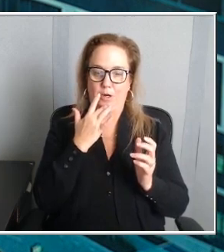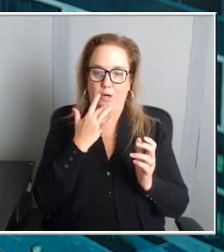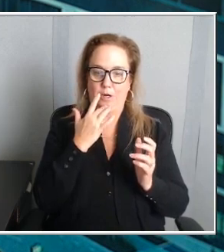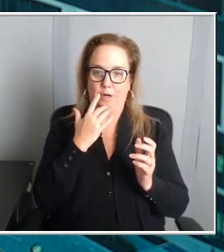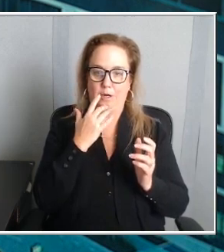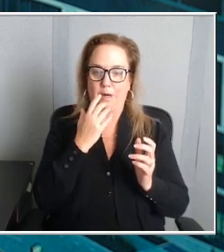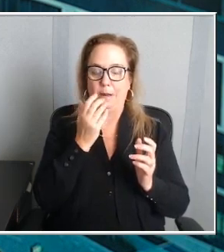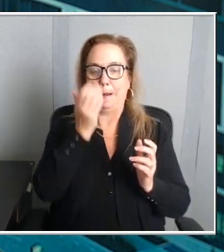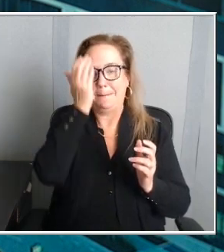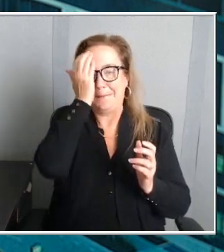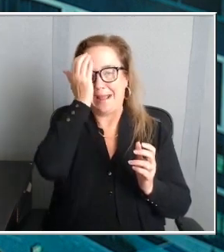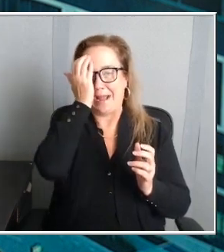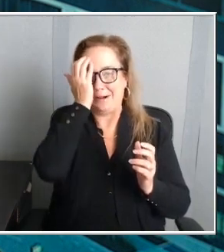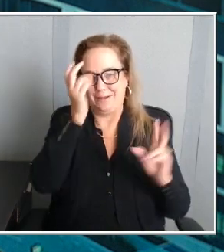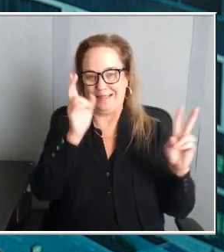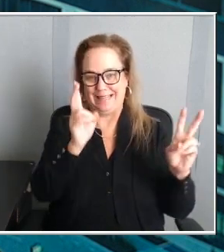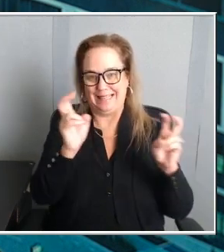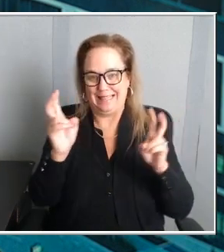pirate theme